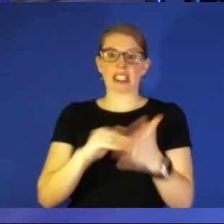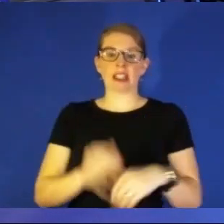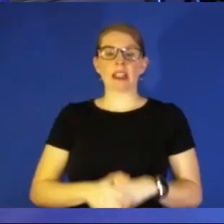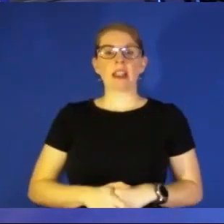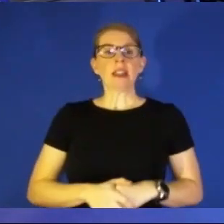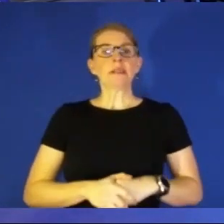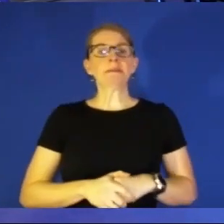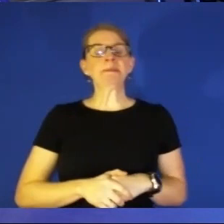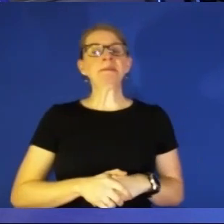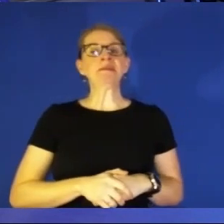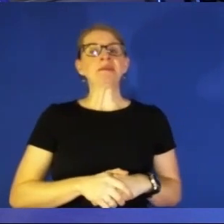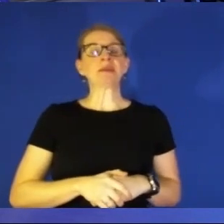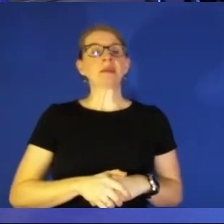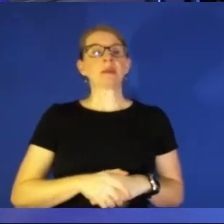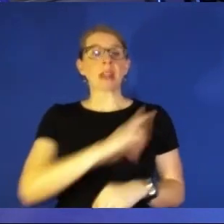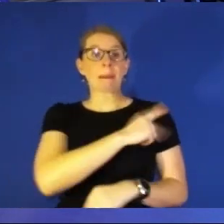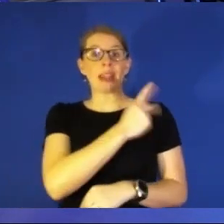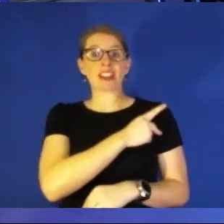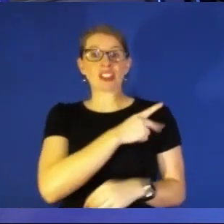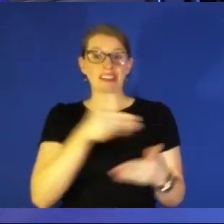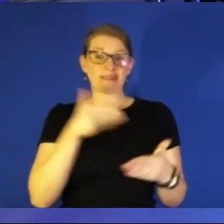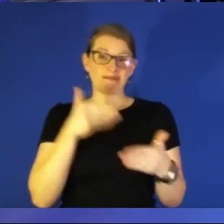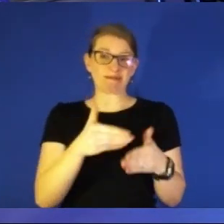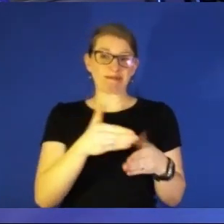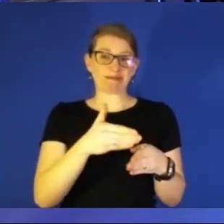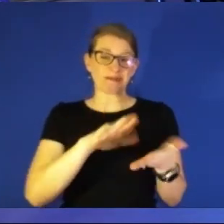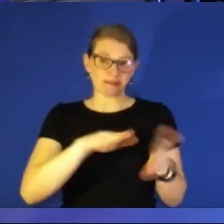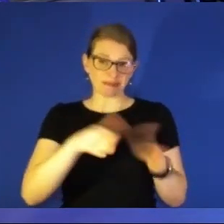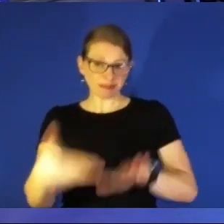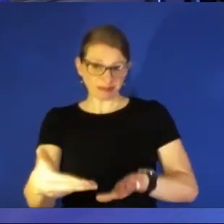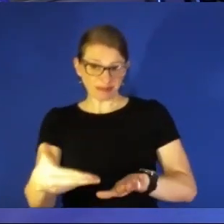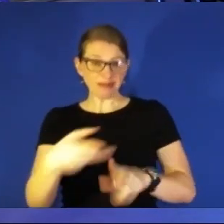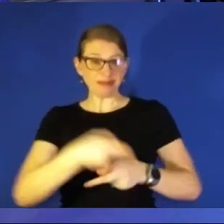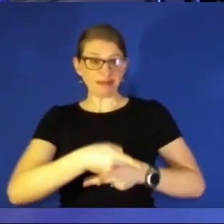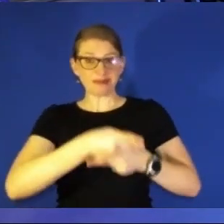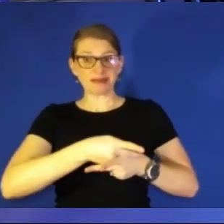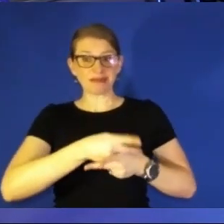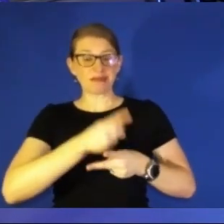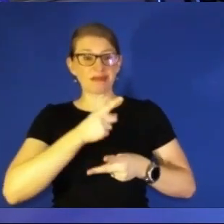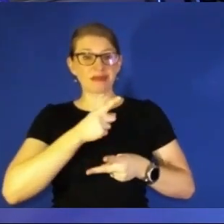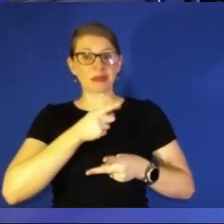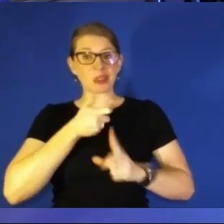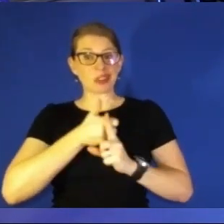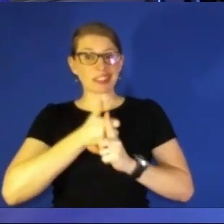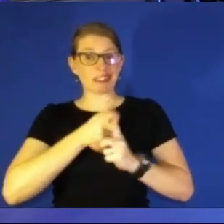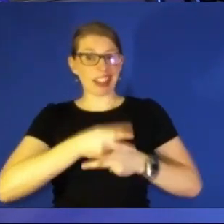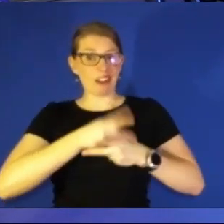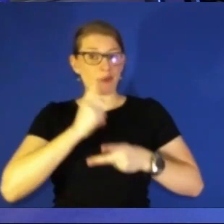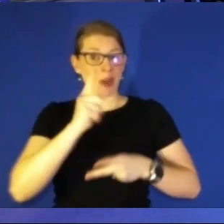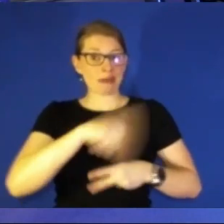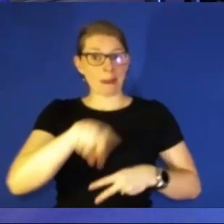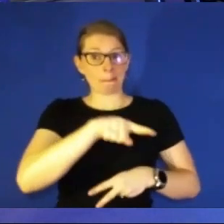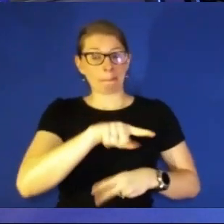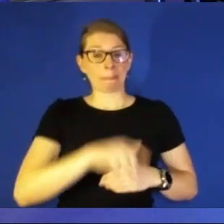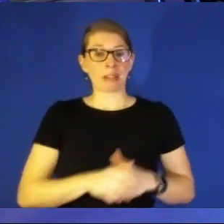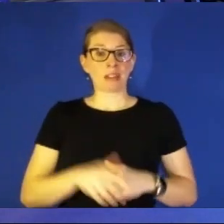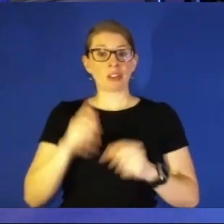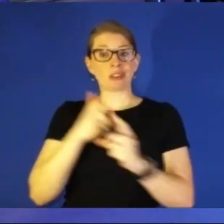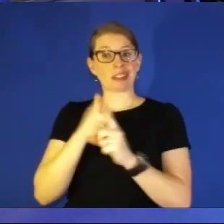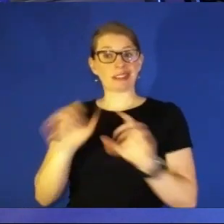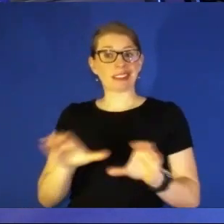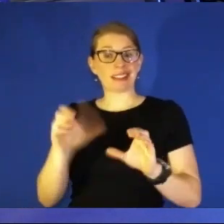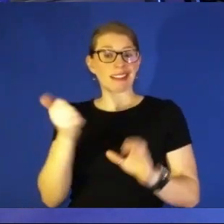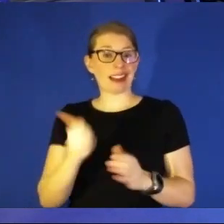lives has differed for you emotionally, and have you done anything